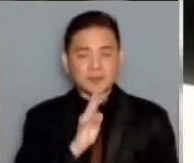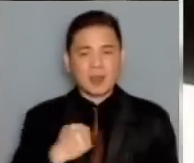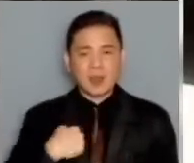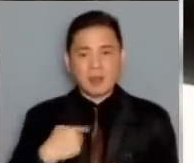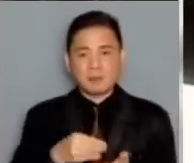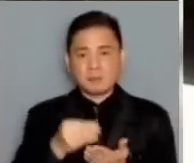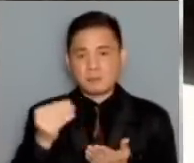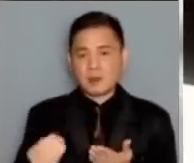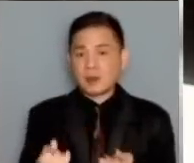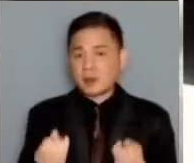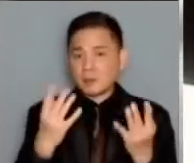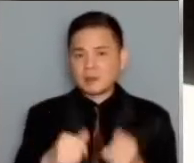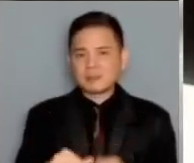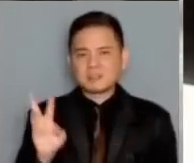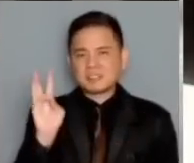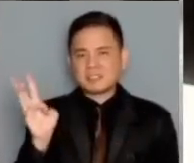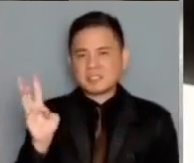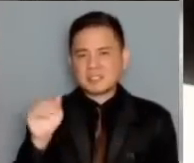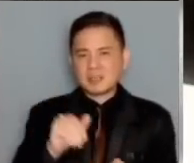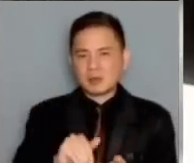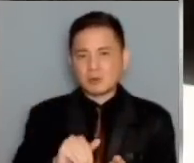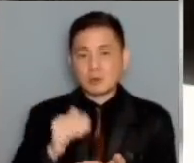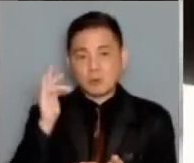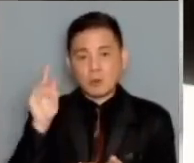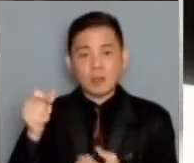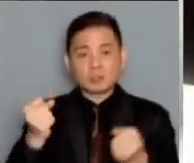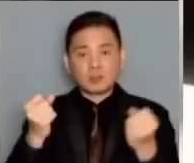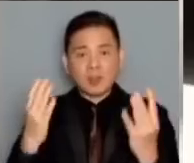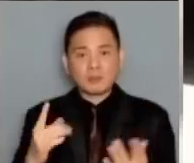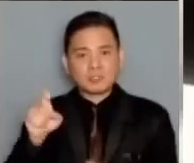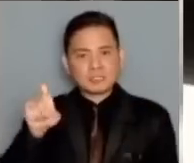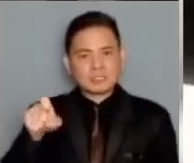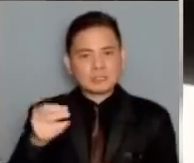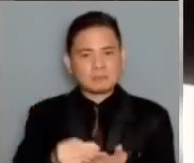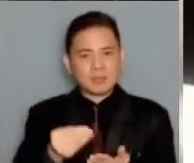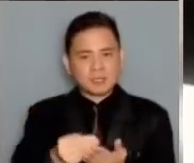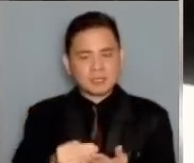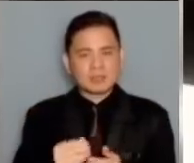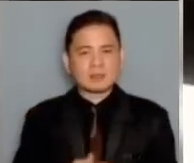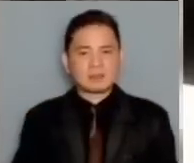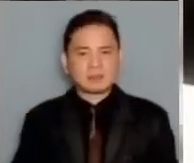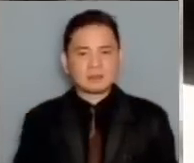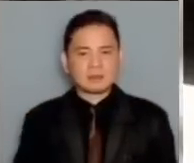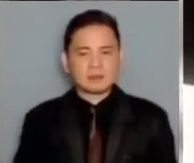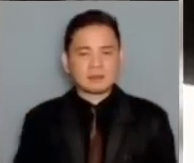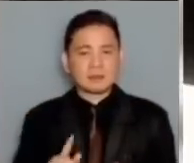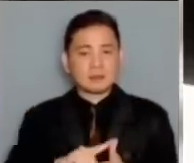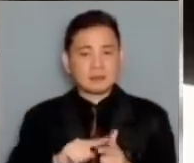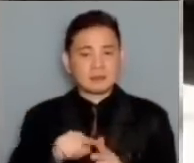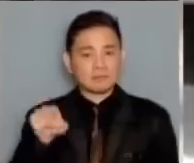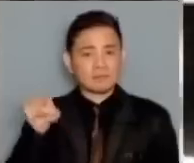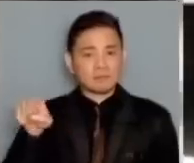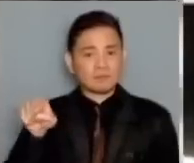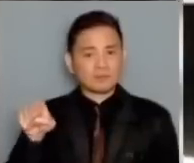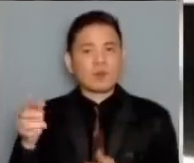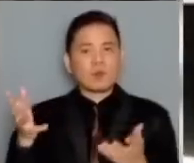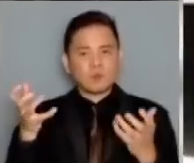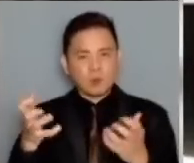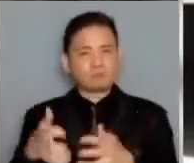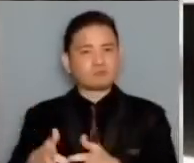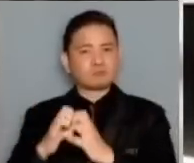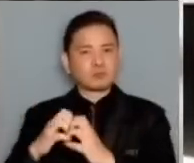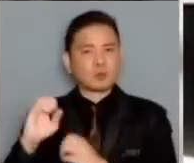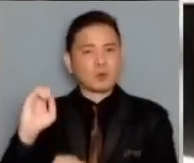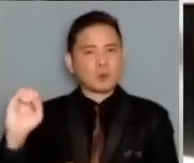po. Because they really need the money at that time. And then he wanted to start another business. He started his